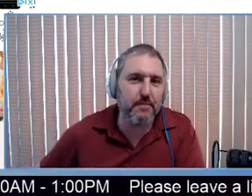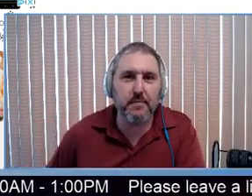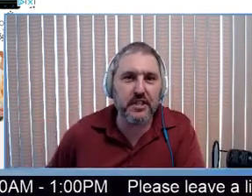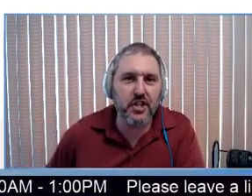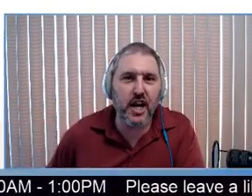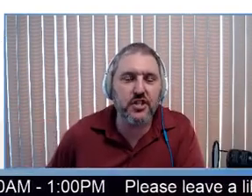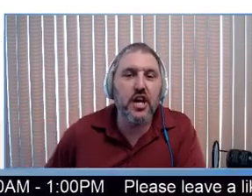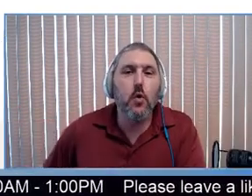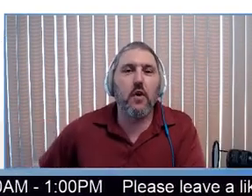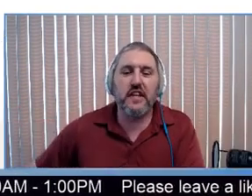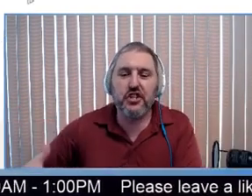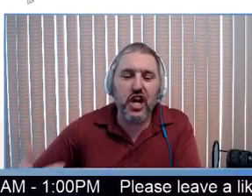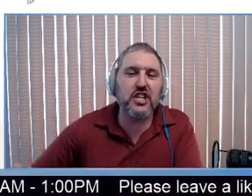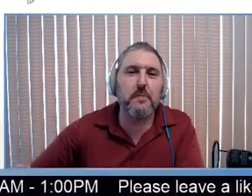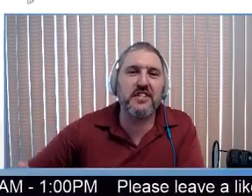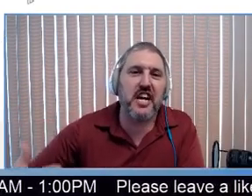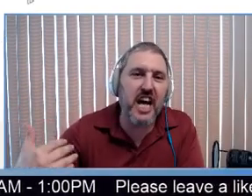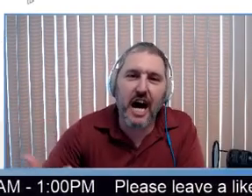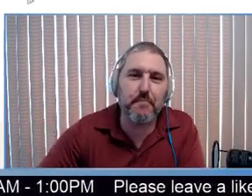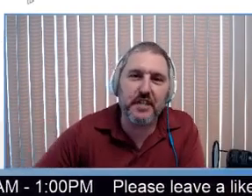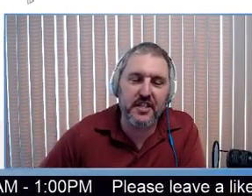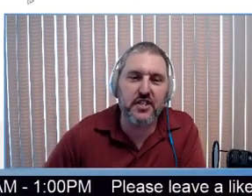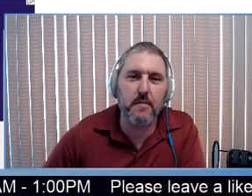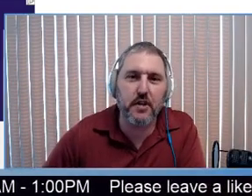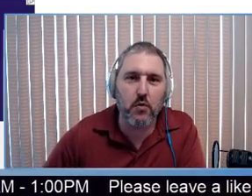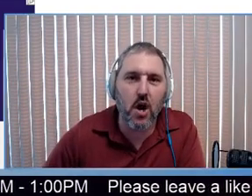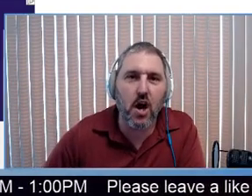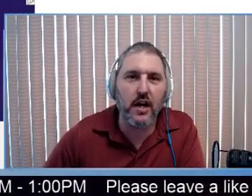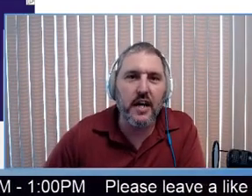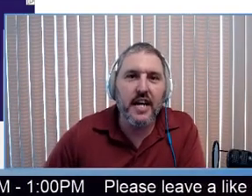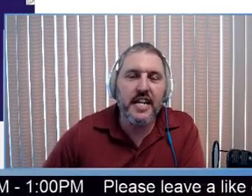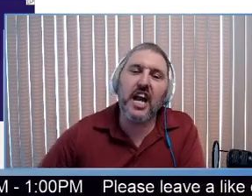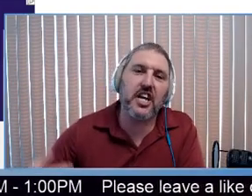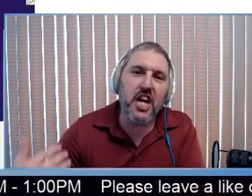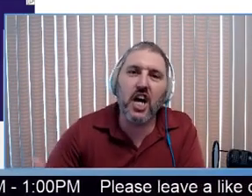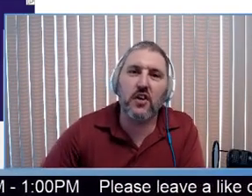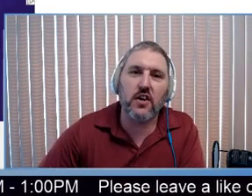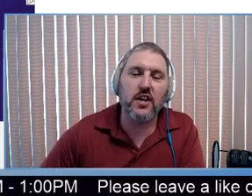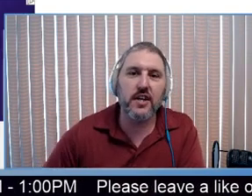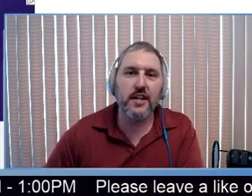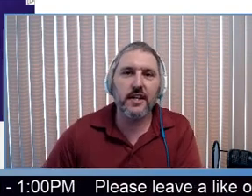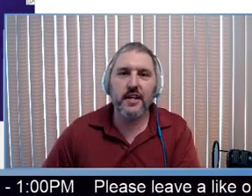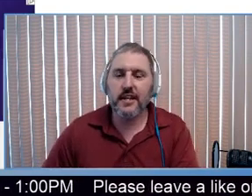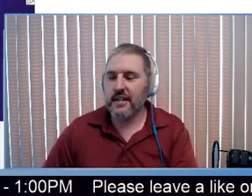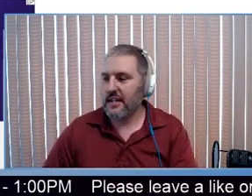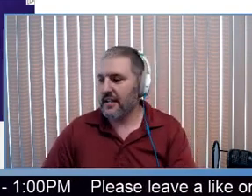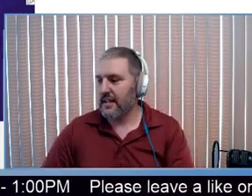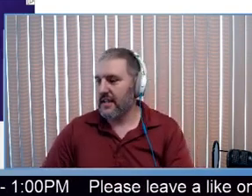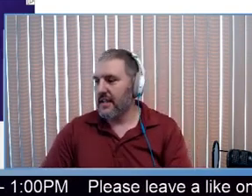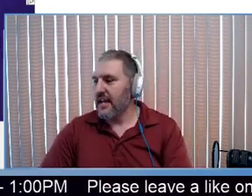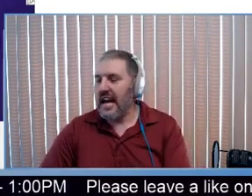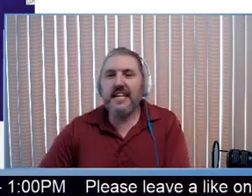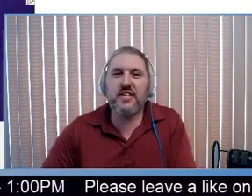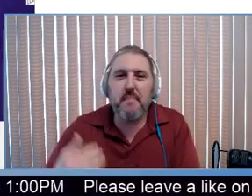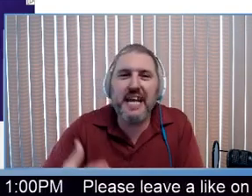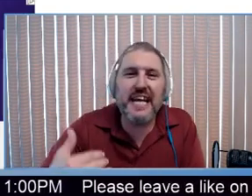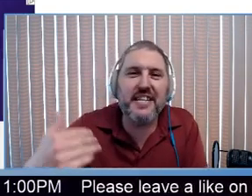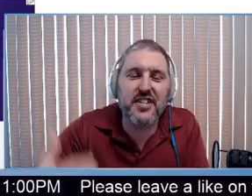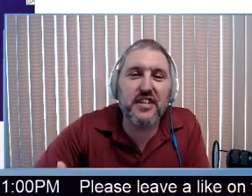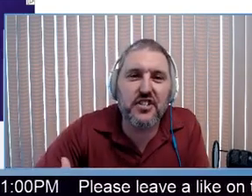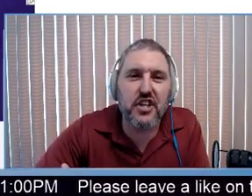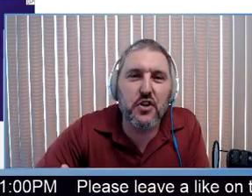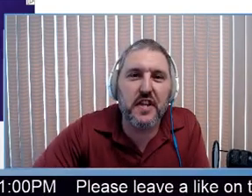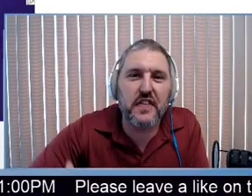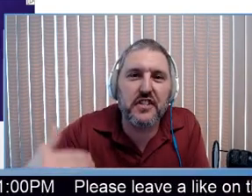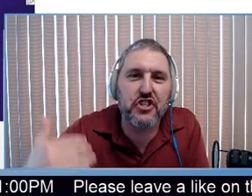white cop to be judged, well then judge him as a cop that did something wrong, not a color. And does it make